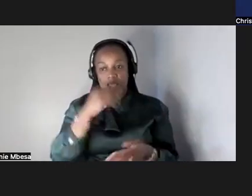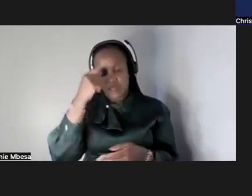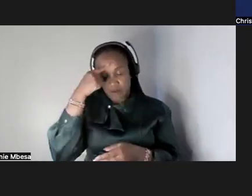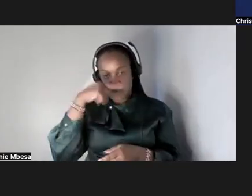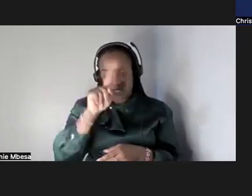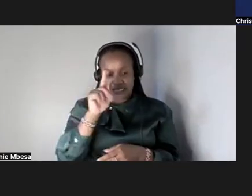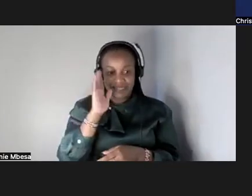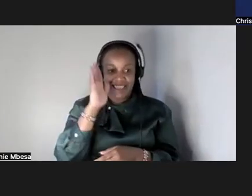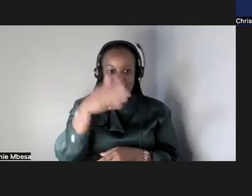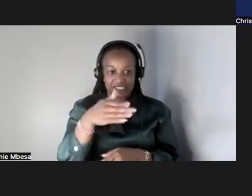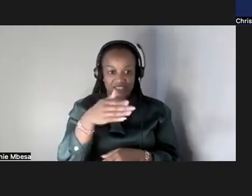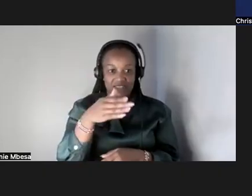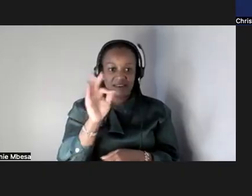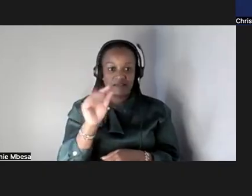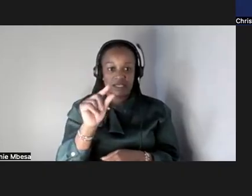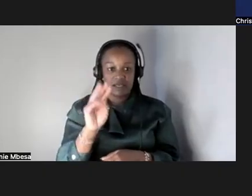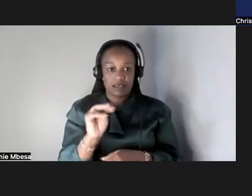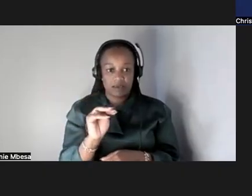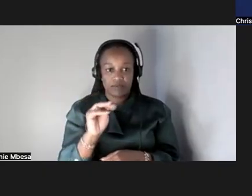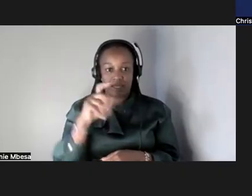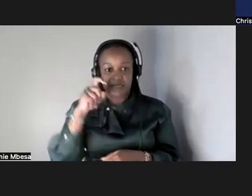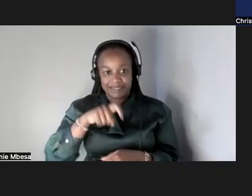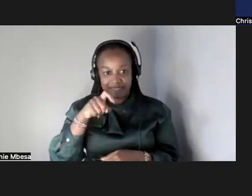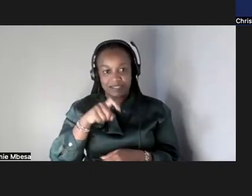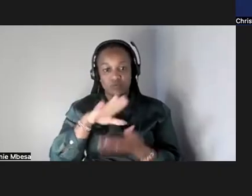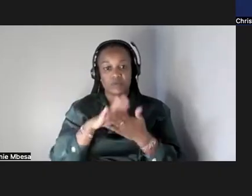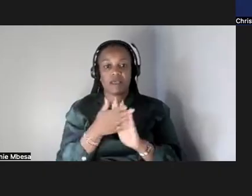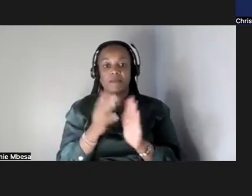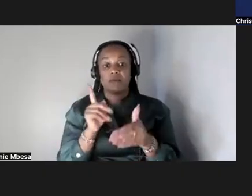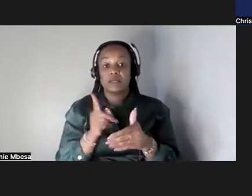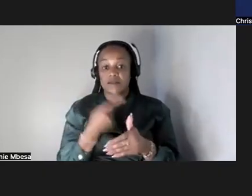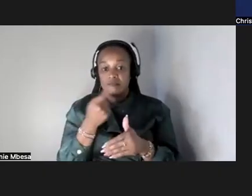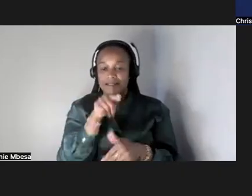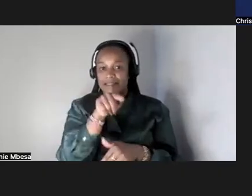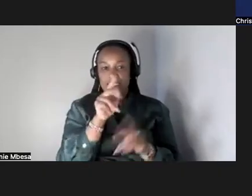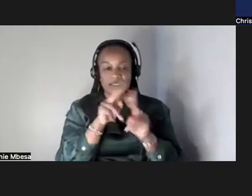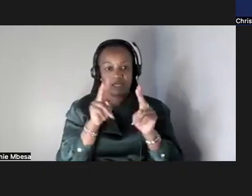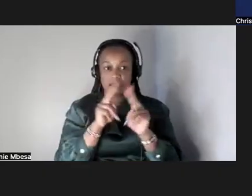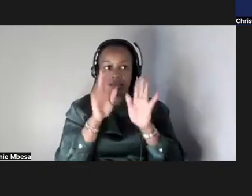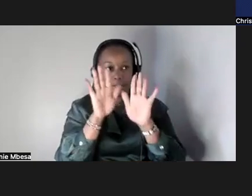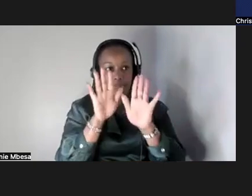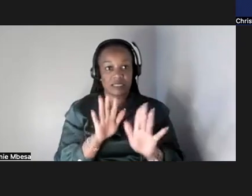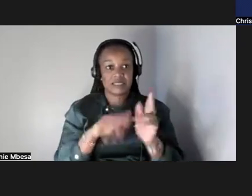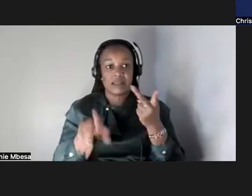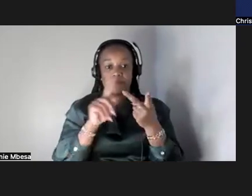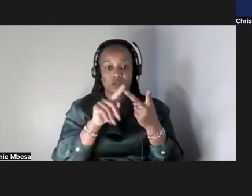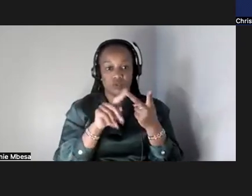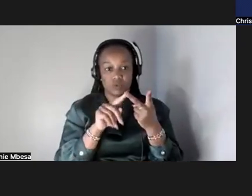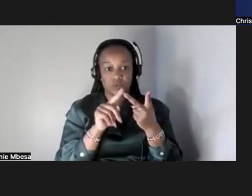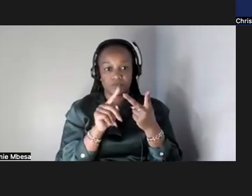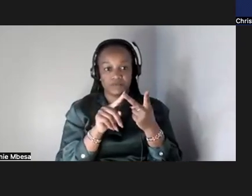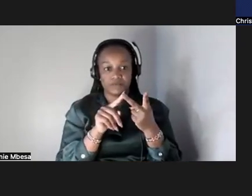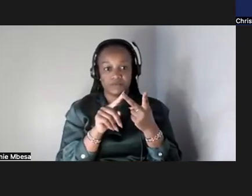direction. And FGM need to be a priority, and that is very important. The second thing, of course, is